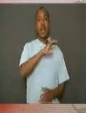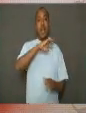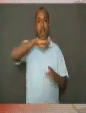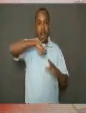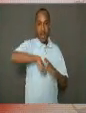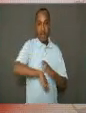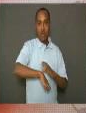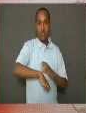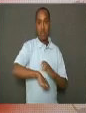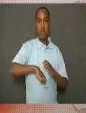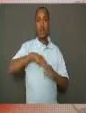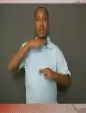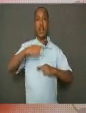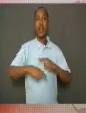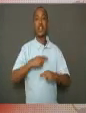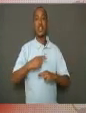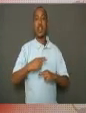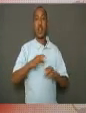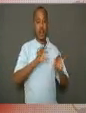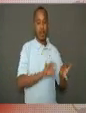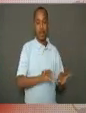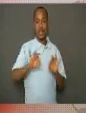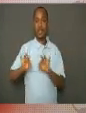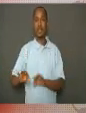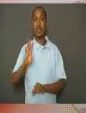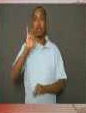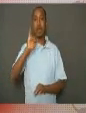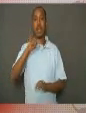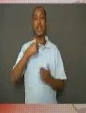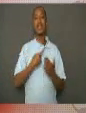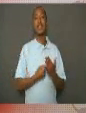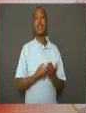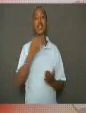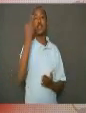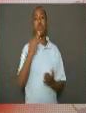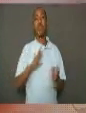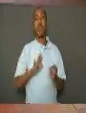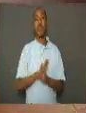Endothermic reactions are represented by this formula.